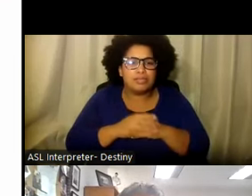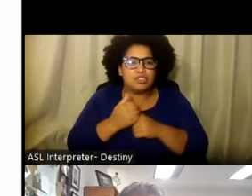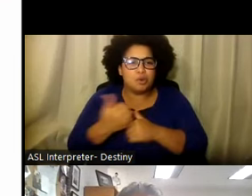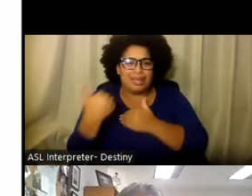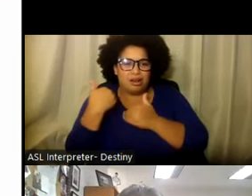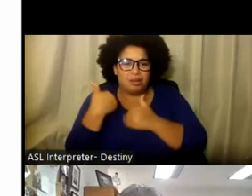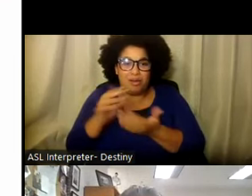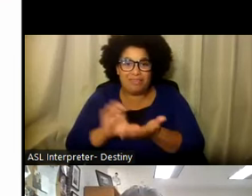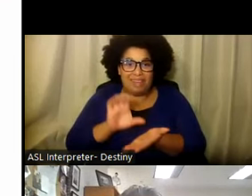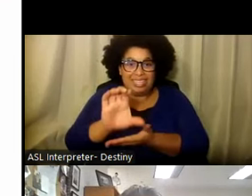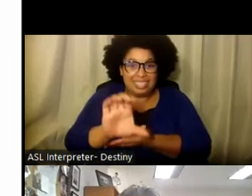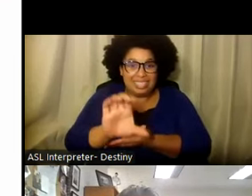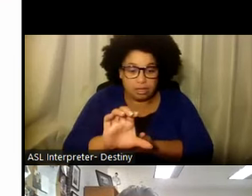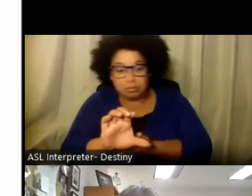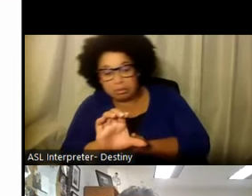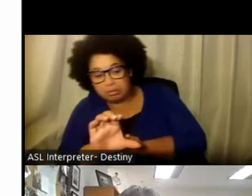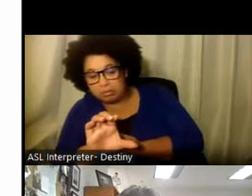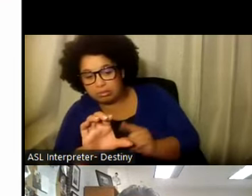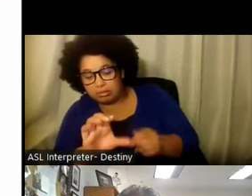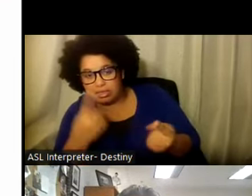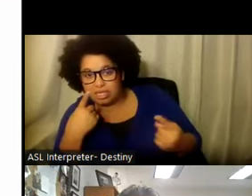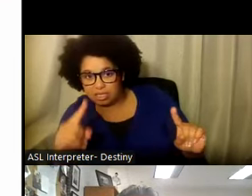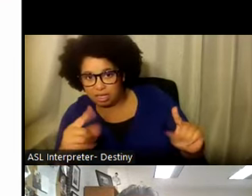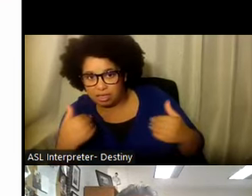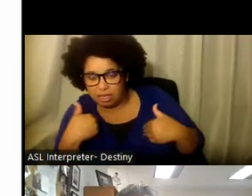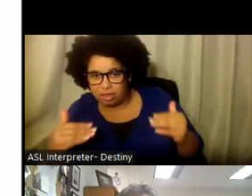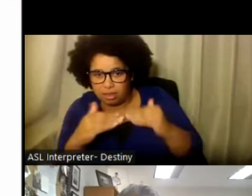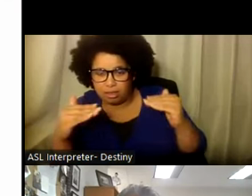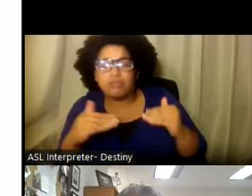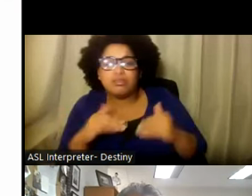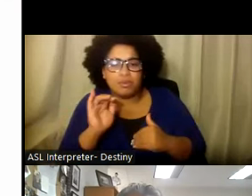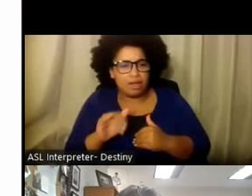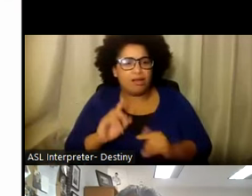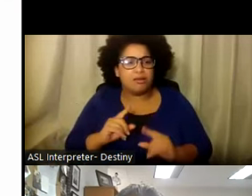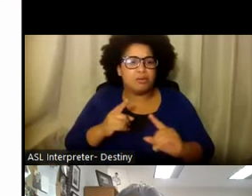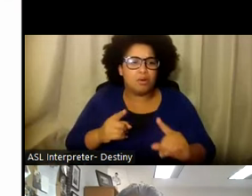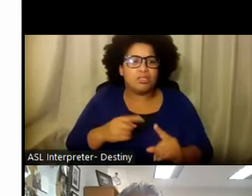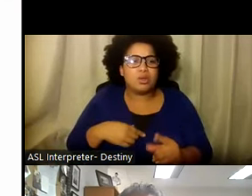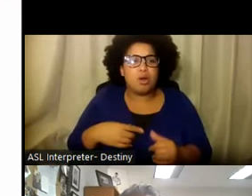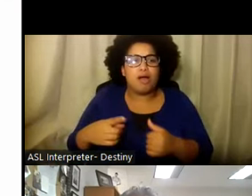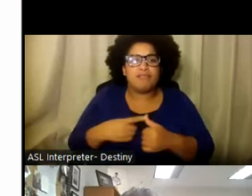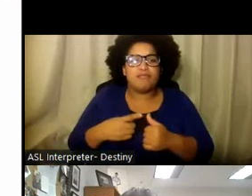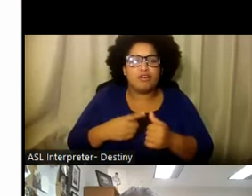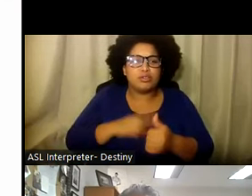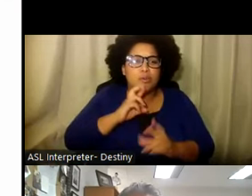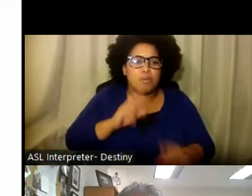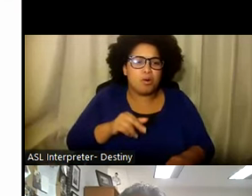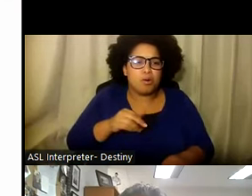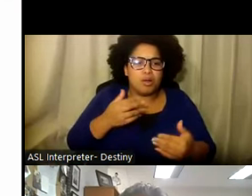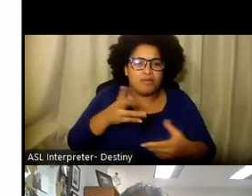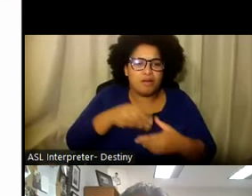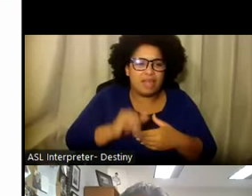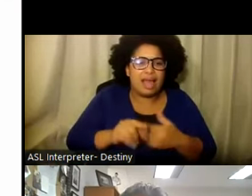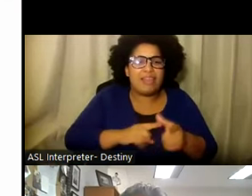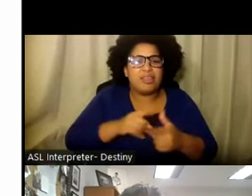achieving what we're intending for it to achieve. So there'll be the initial report, and then there will be an